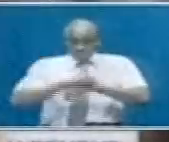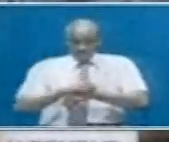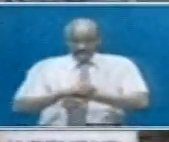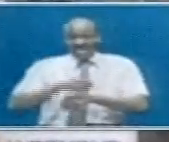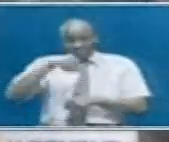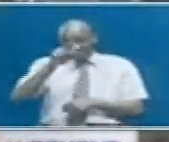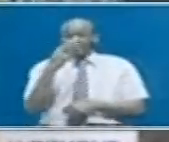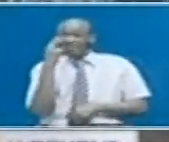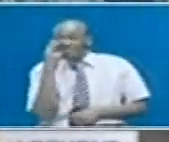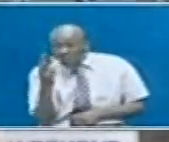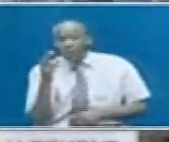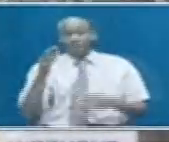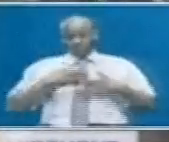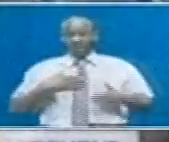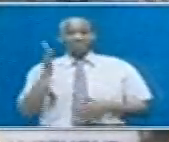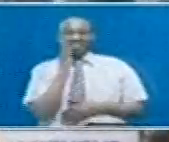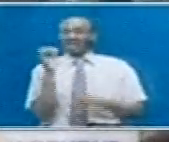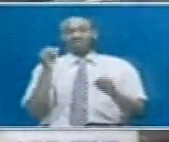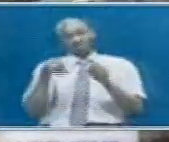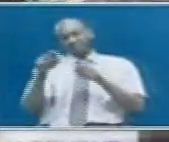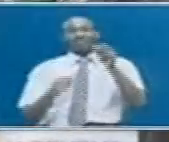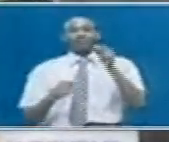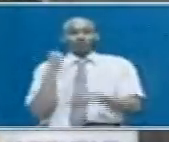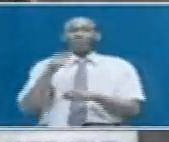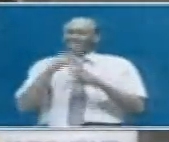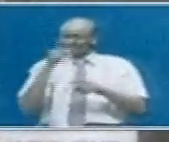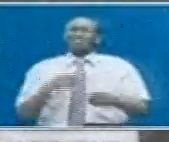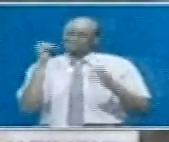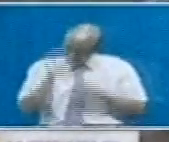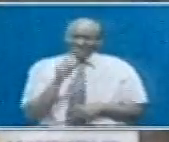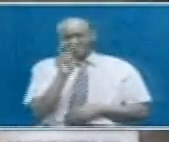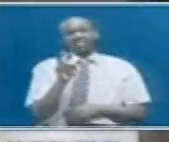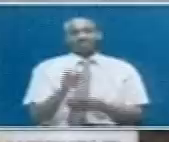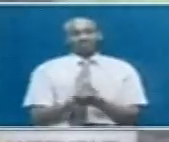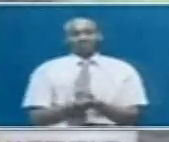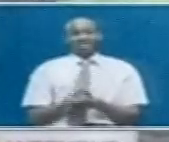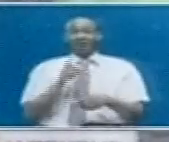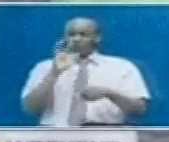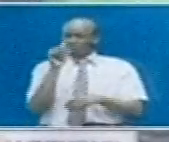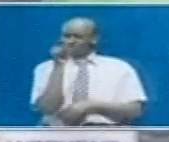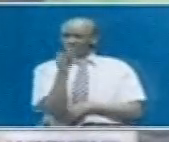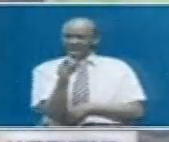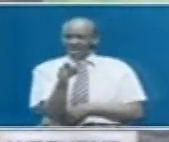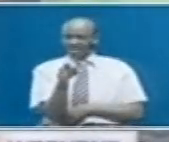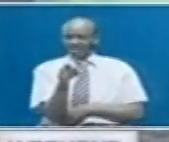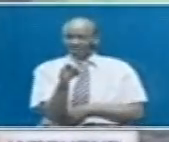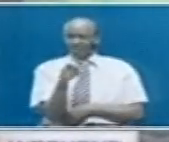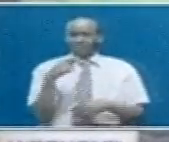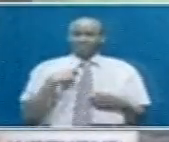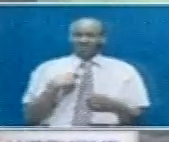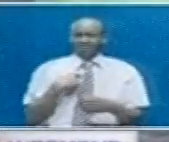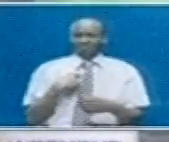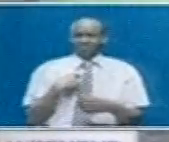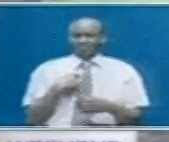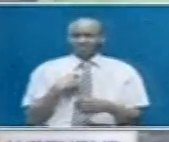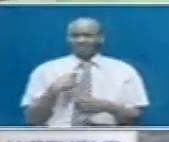would not be allowed to view his mother's body, but he insisted. Kufikia hapo tu nilikuwa